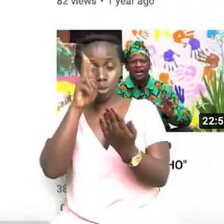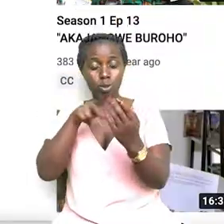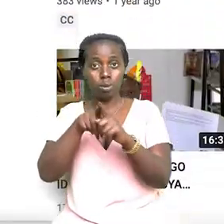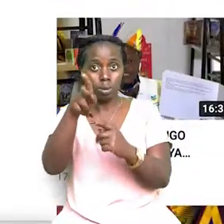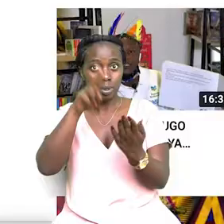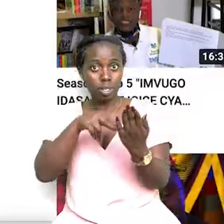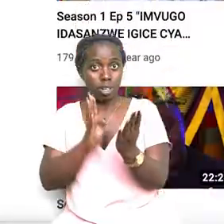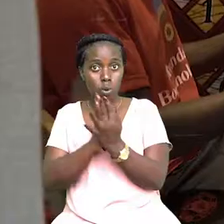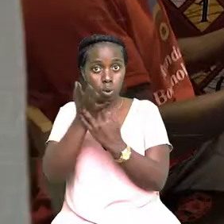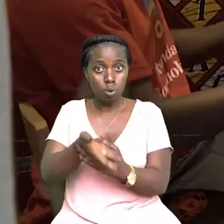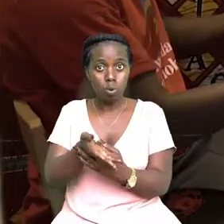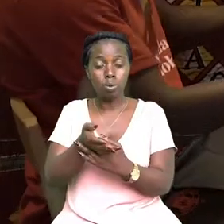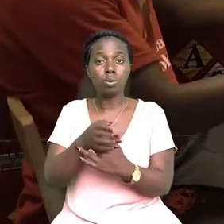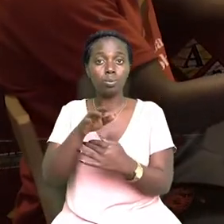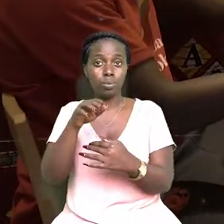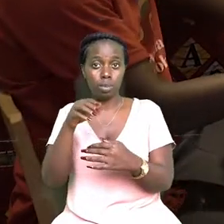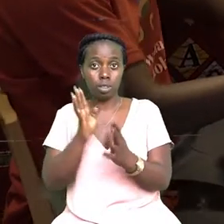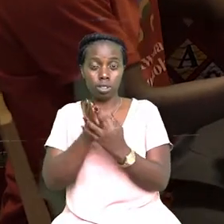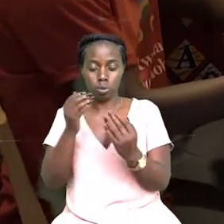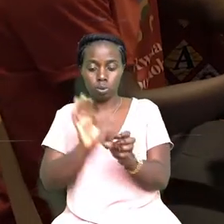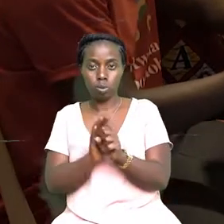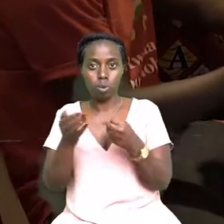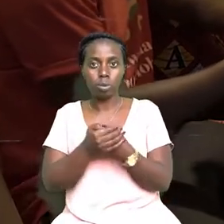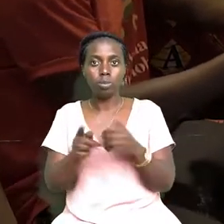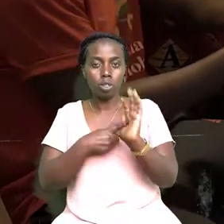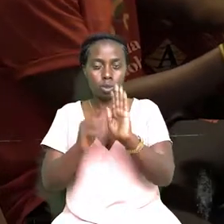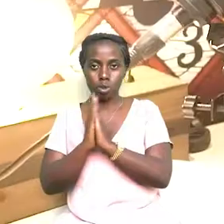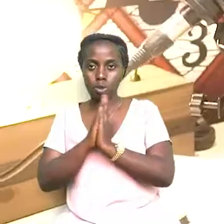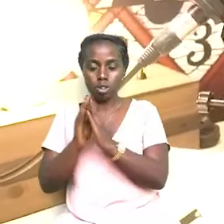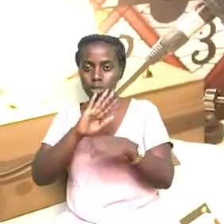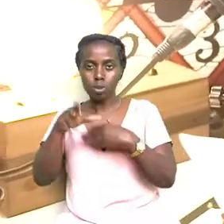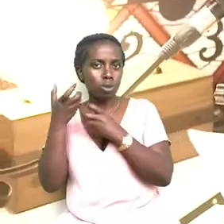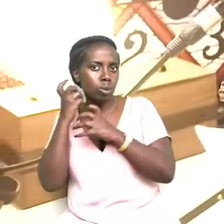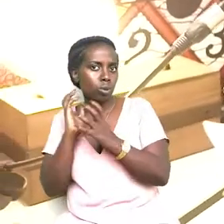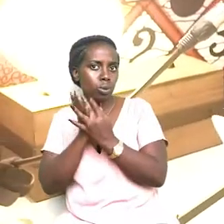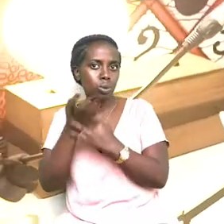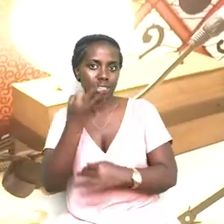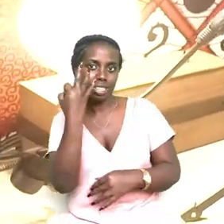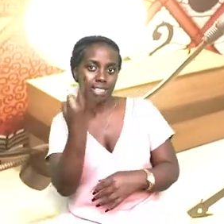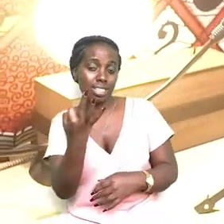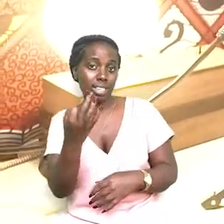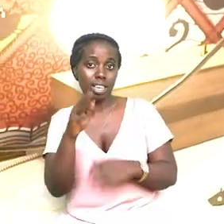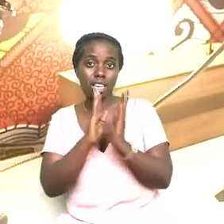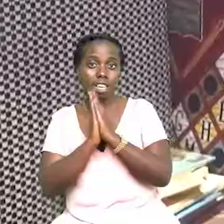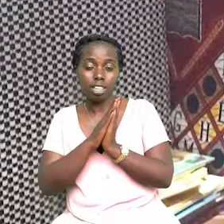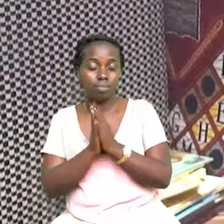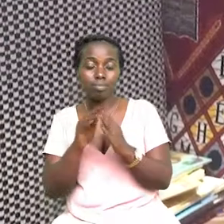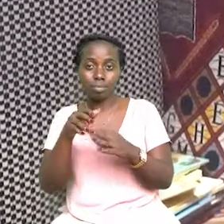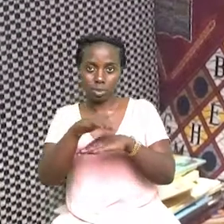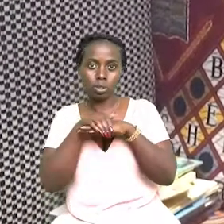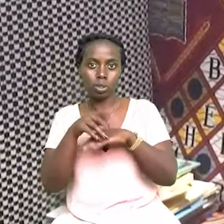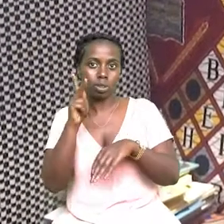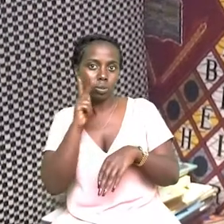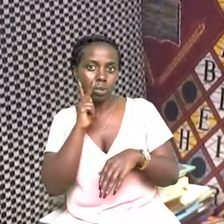on our YouTube channel. We also produce short stories of audio archives in 3 languages, which are English, French, and Kinyarwanda.